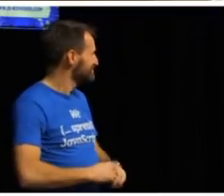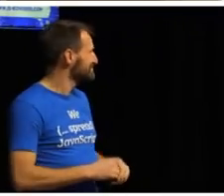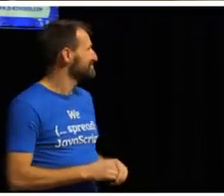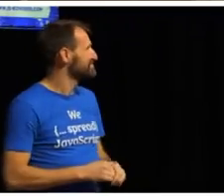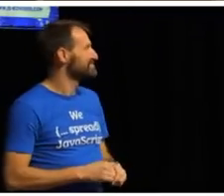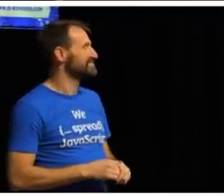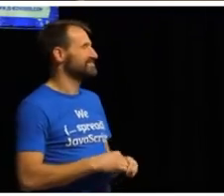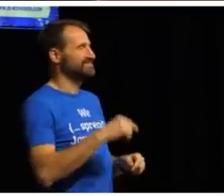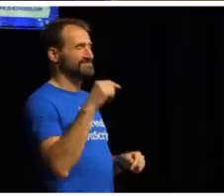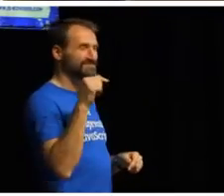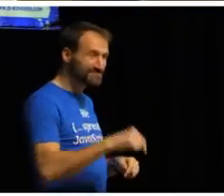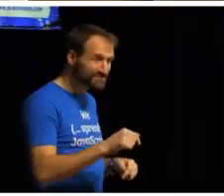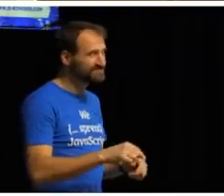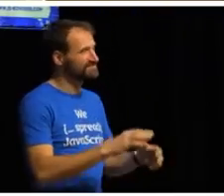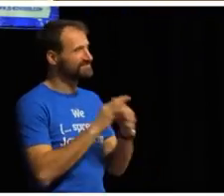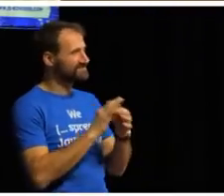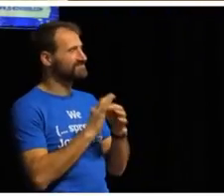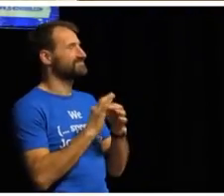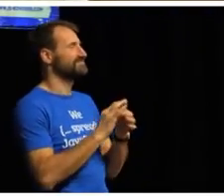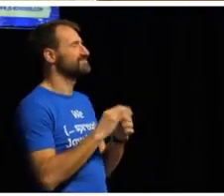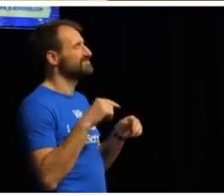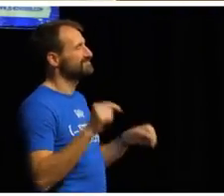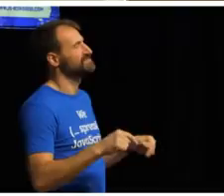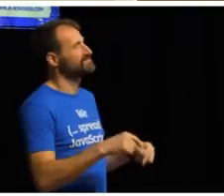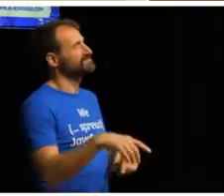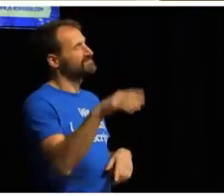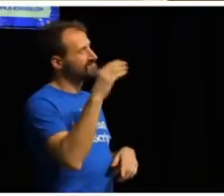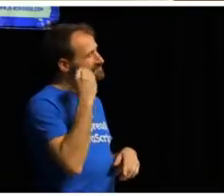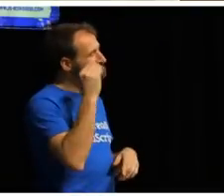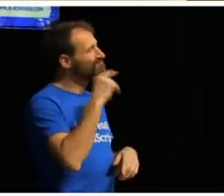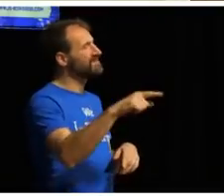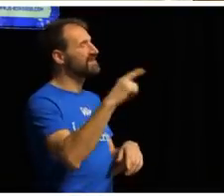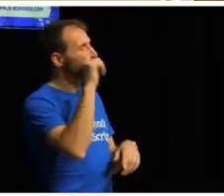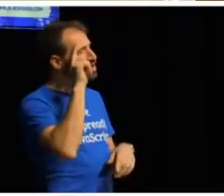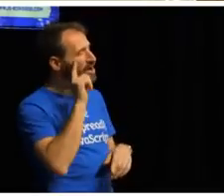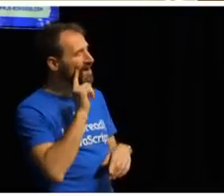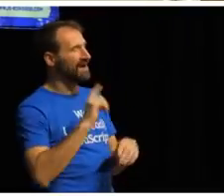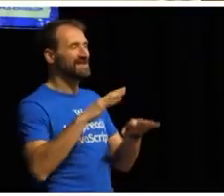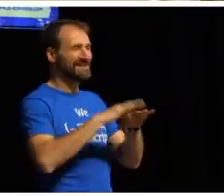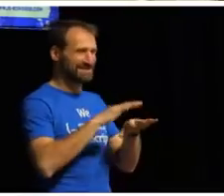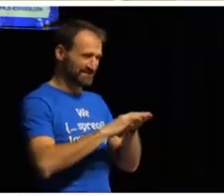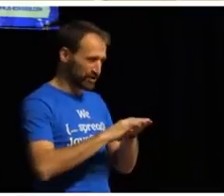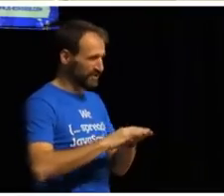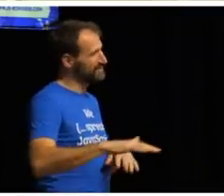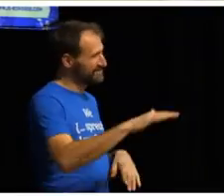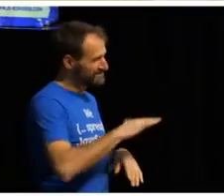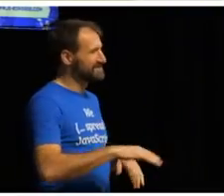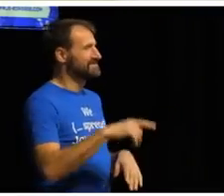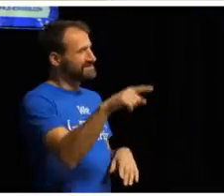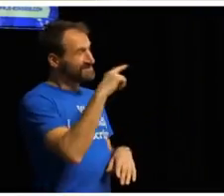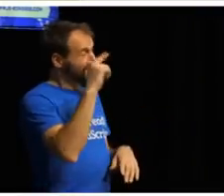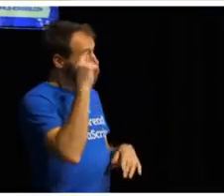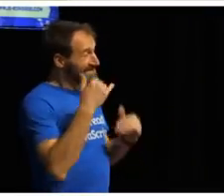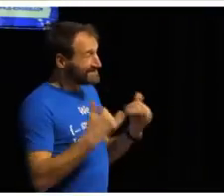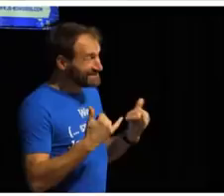So this is about machine learning and deep neural networks, and I promised to do no math, but I actually lied. And you will